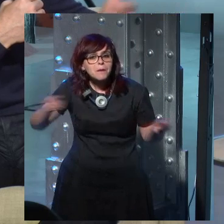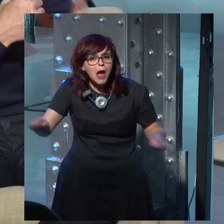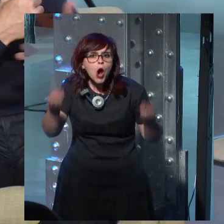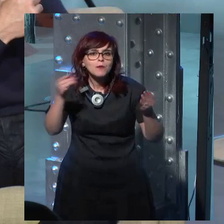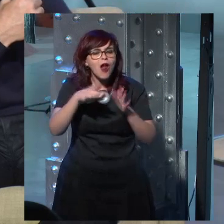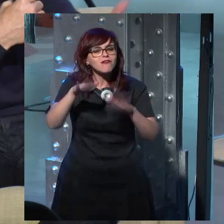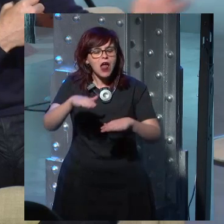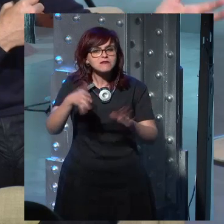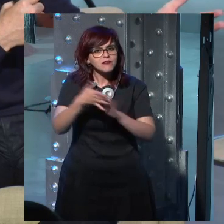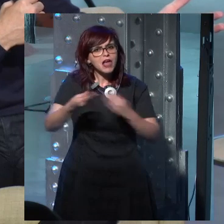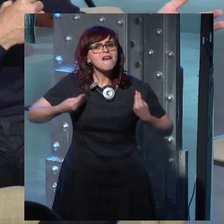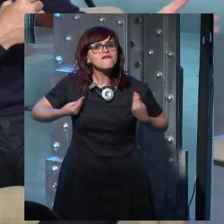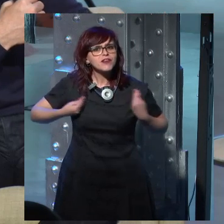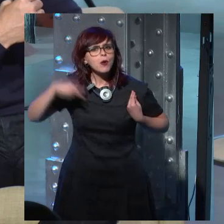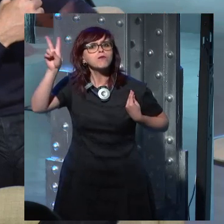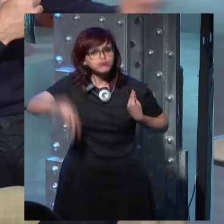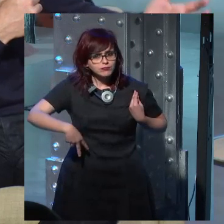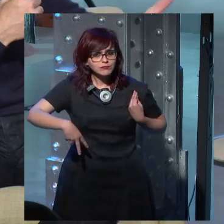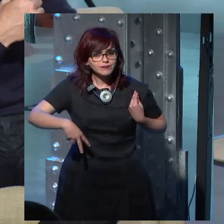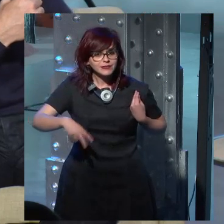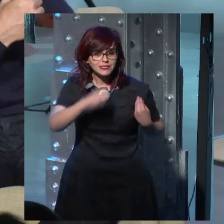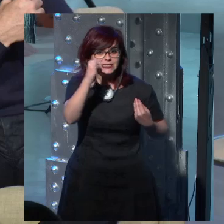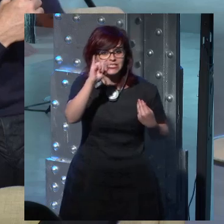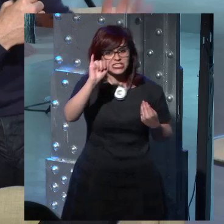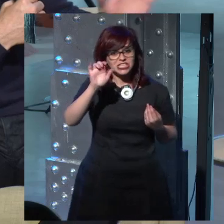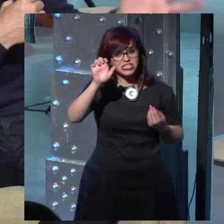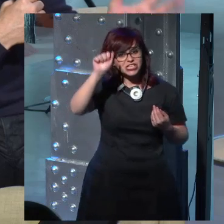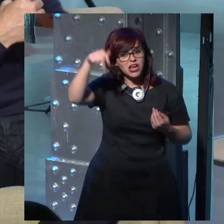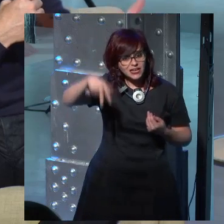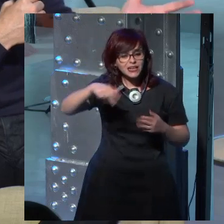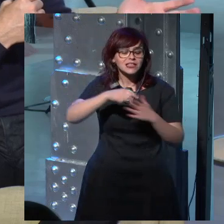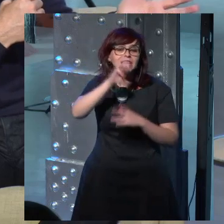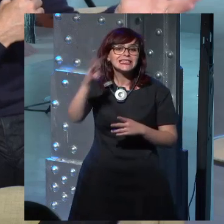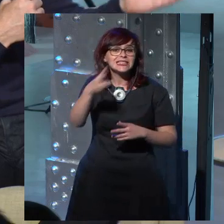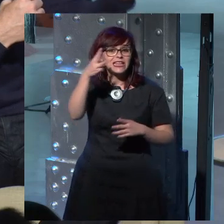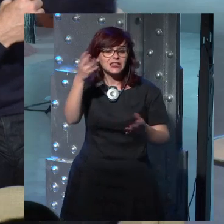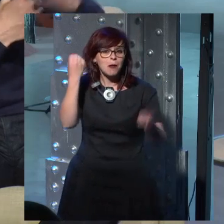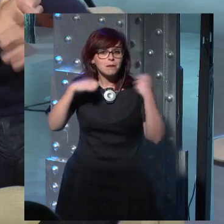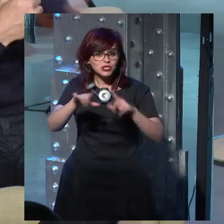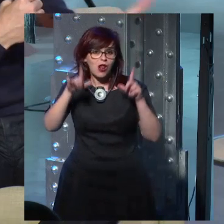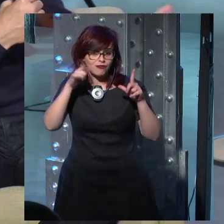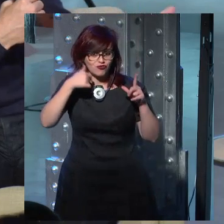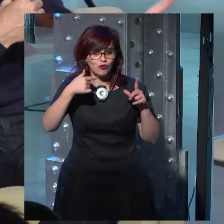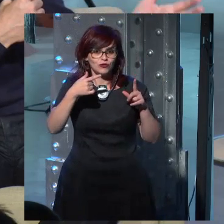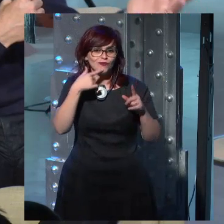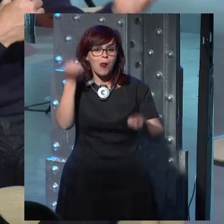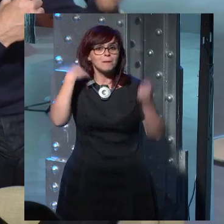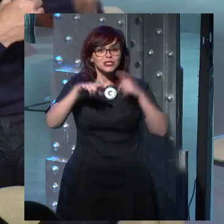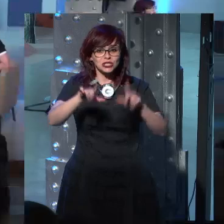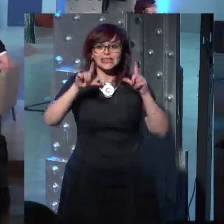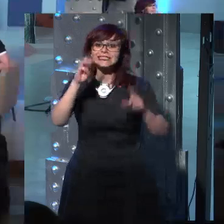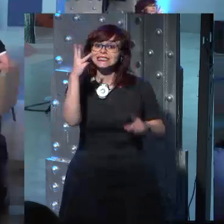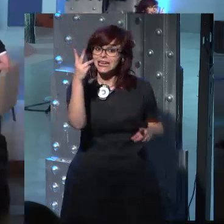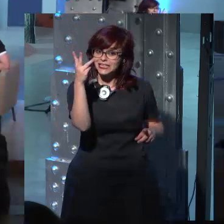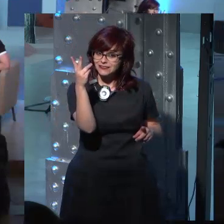potentially, as Gene, the character in the Cinnabon, potentially could it take an opposite of the journey of Walter